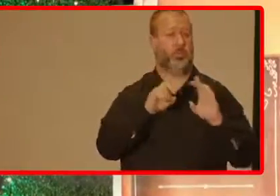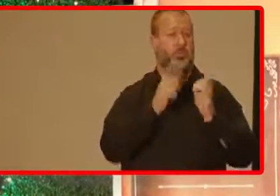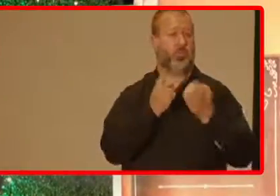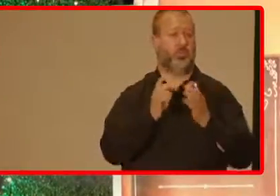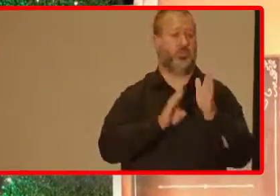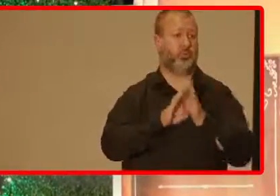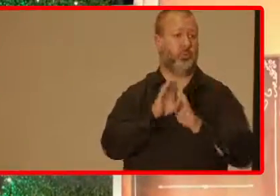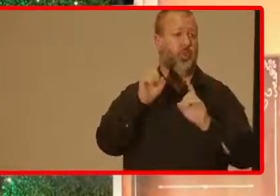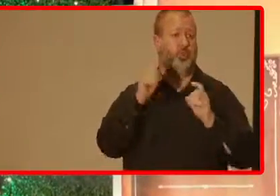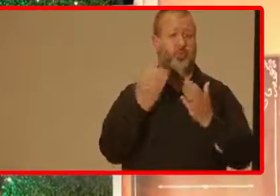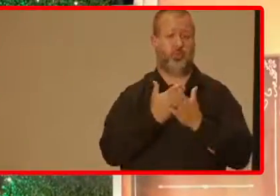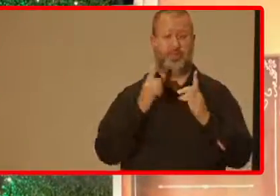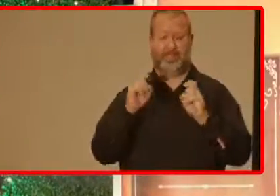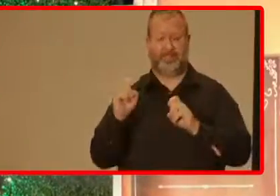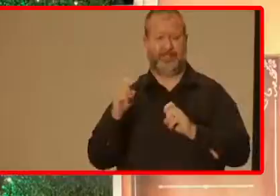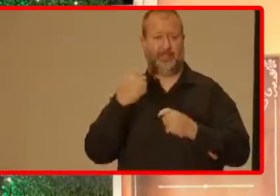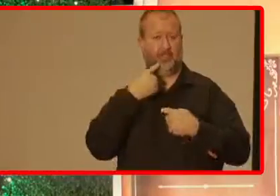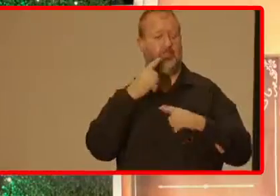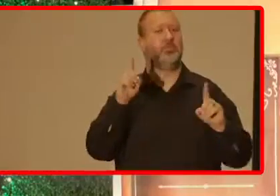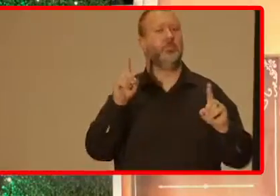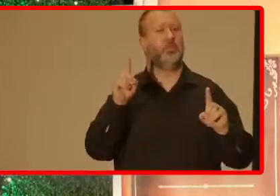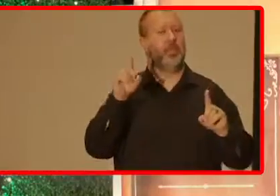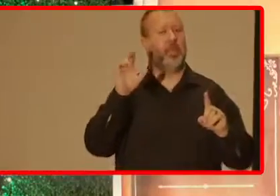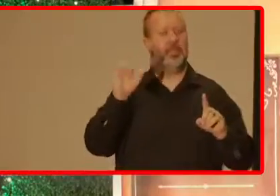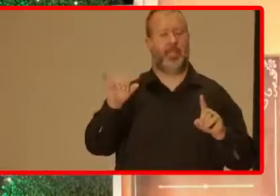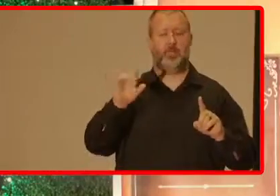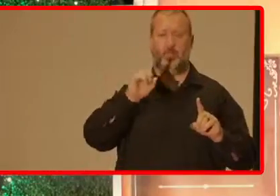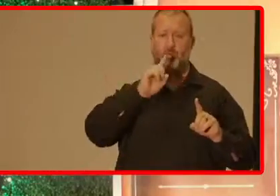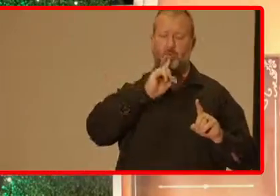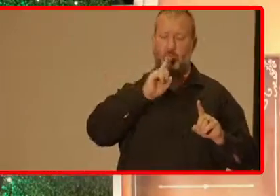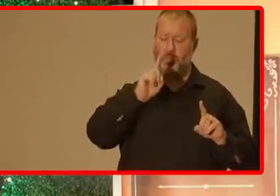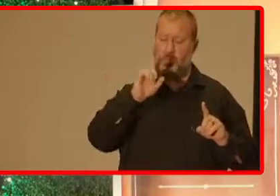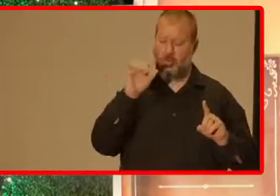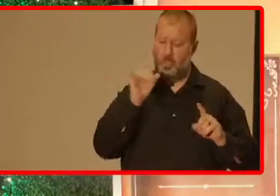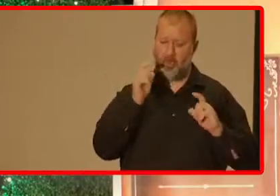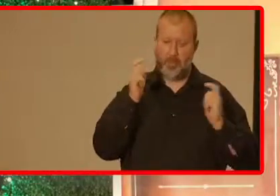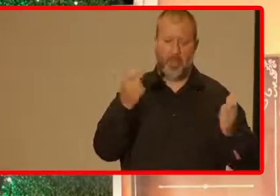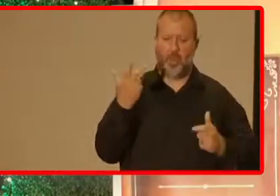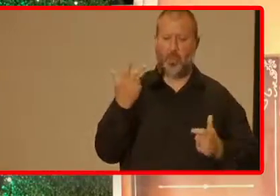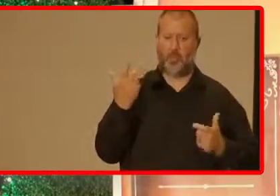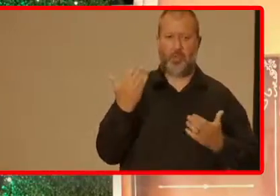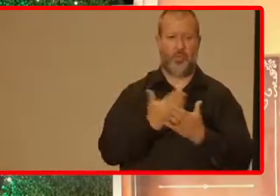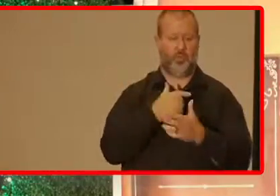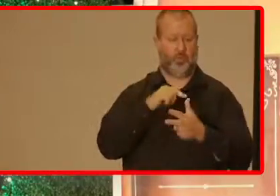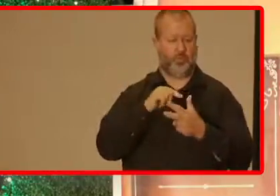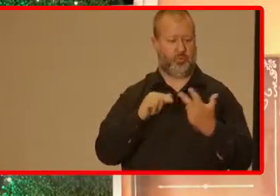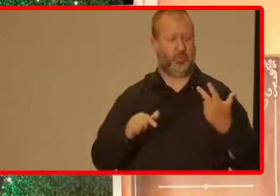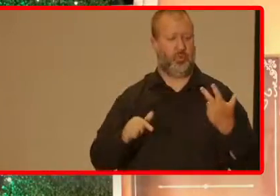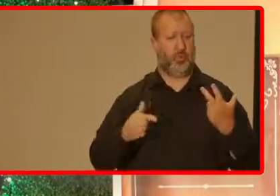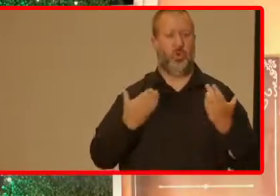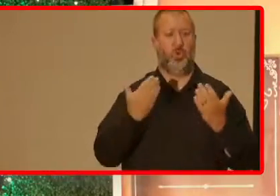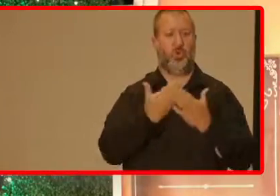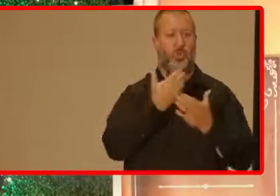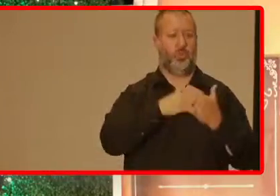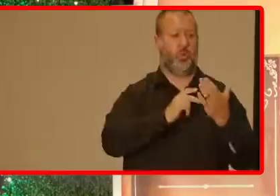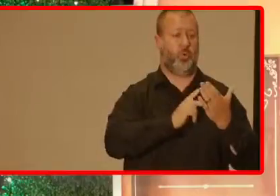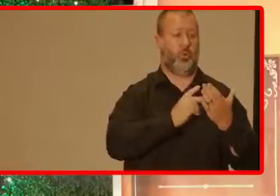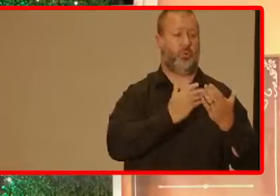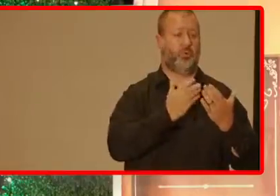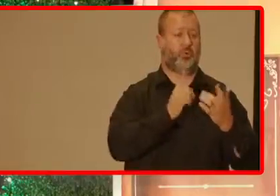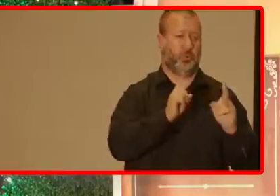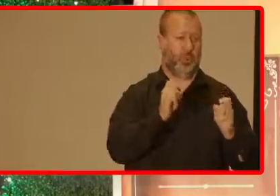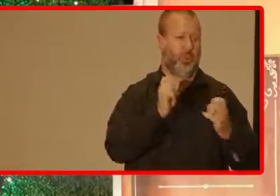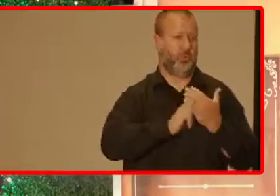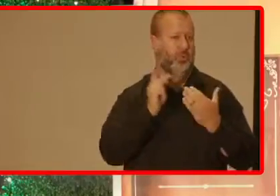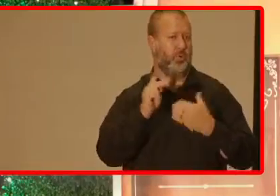for these new conditions, and that's no small undertaking. Three new conditions. The newborn screening program now screens